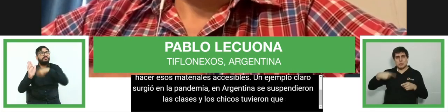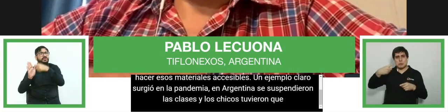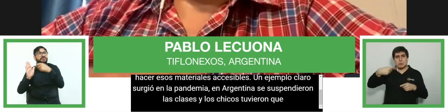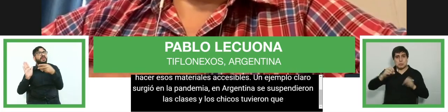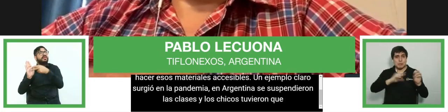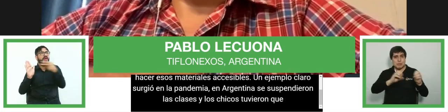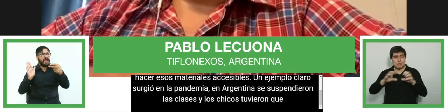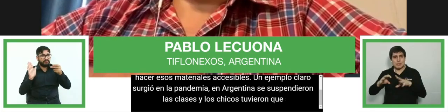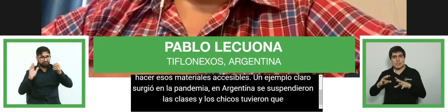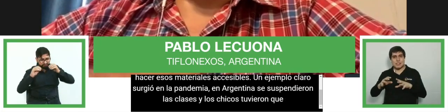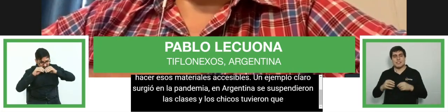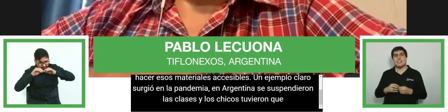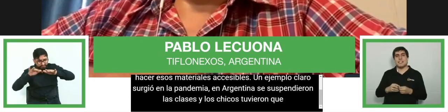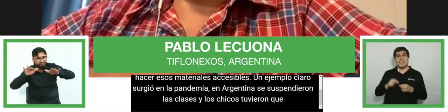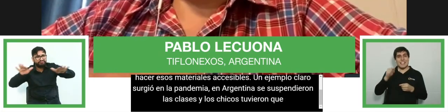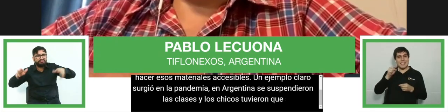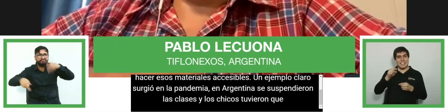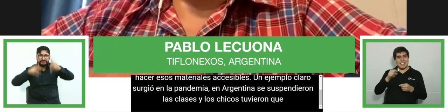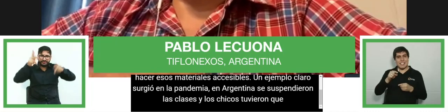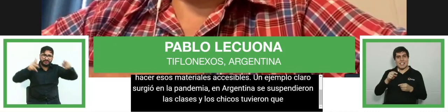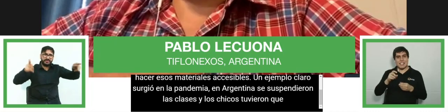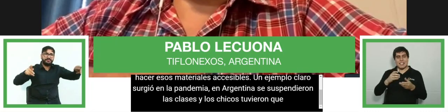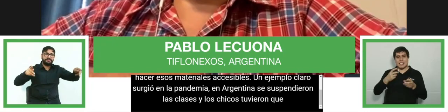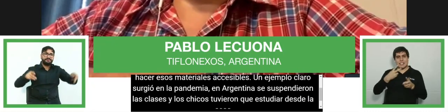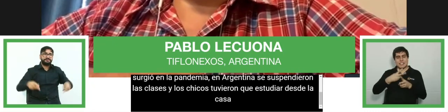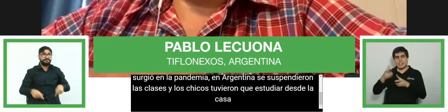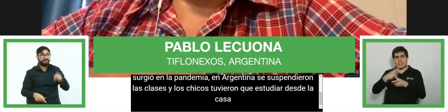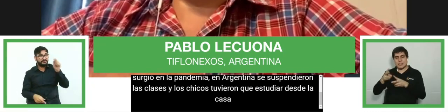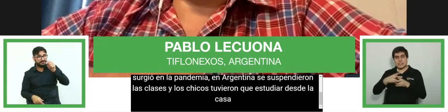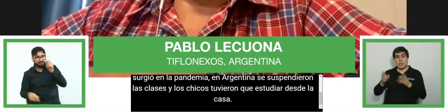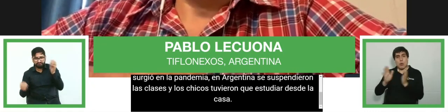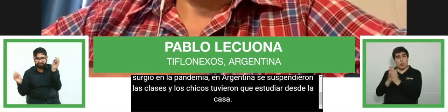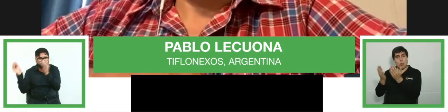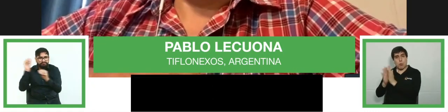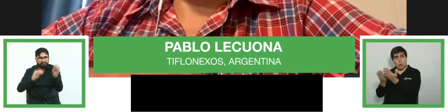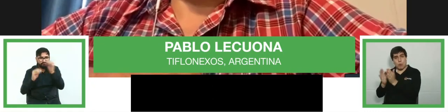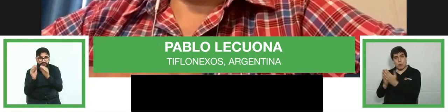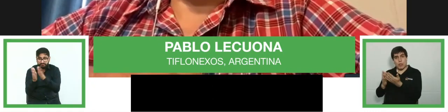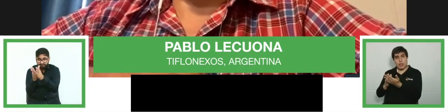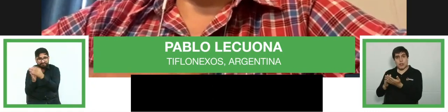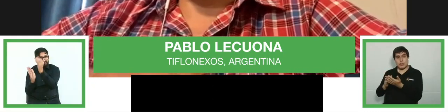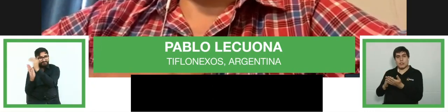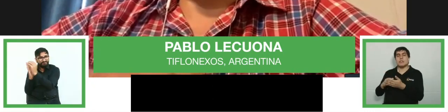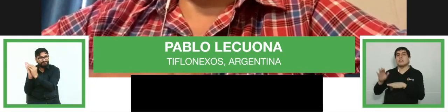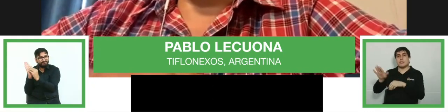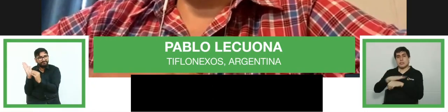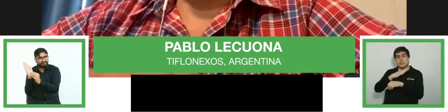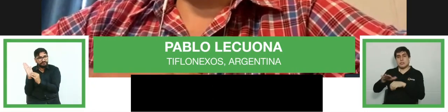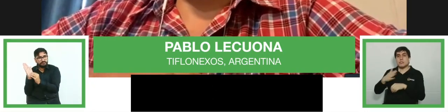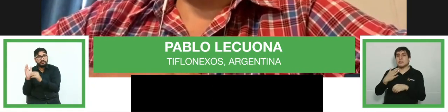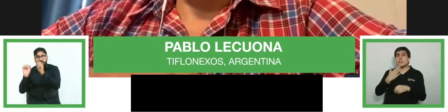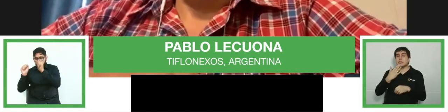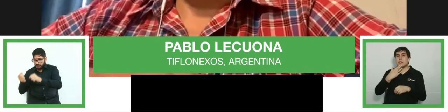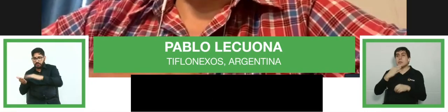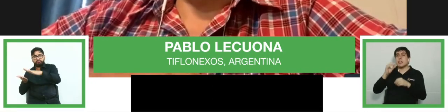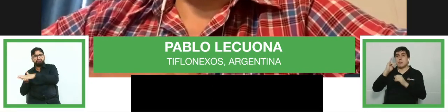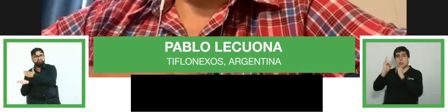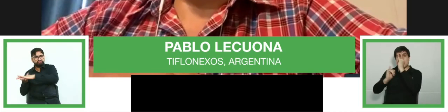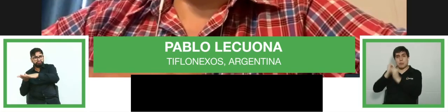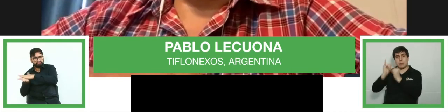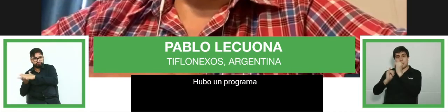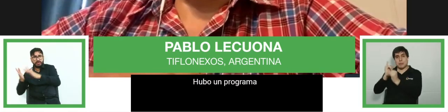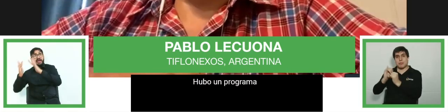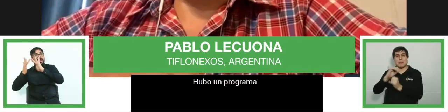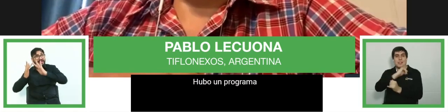they started to produce materials, text, digitalized and paper text, so that kids could be studied at